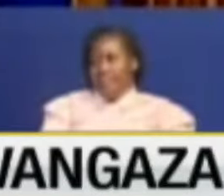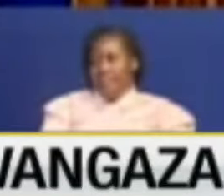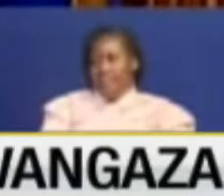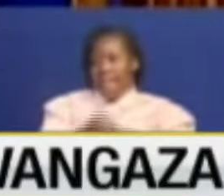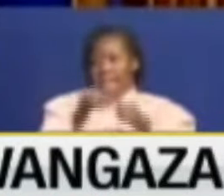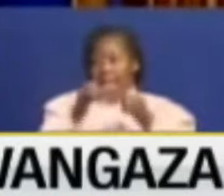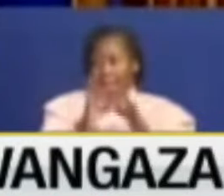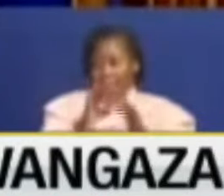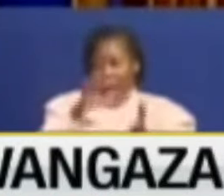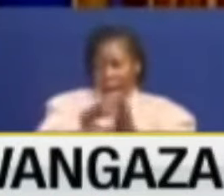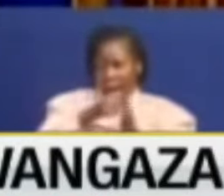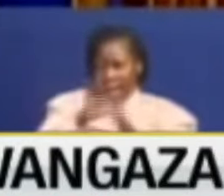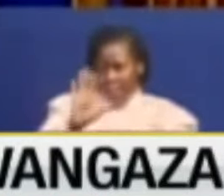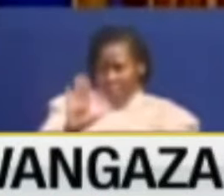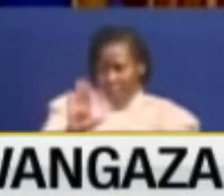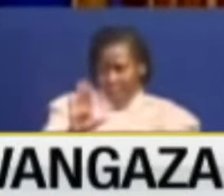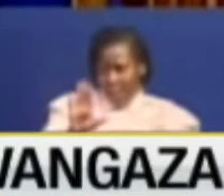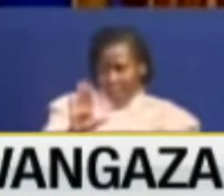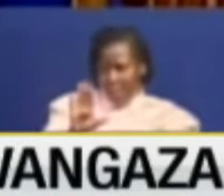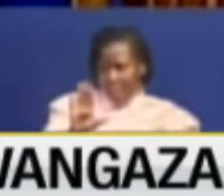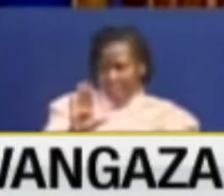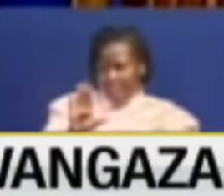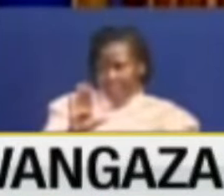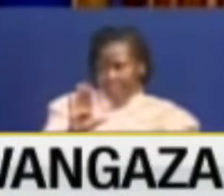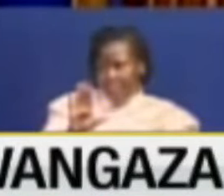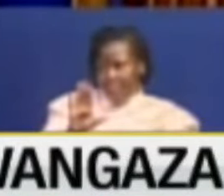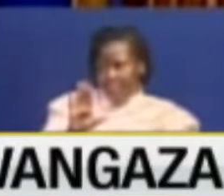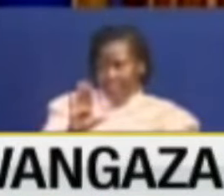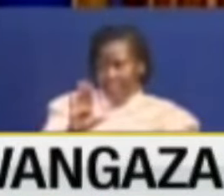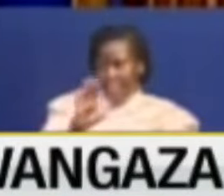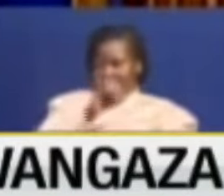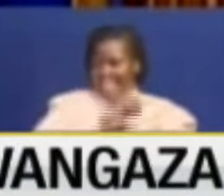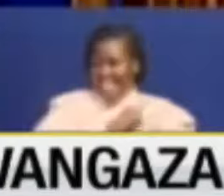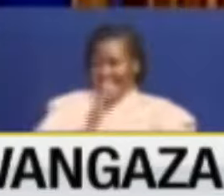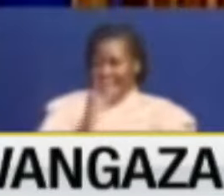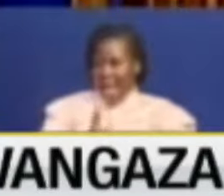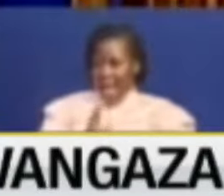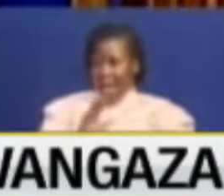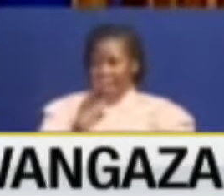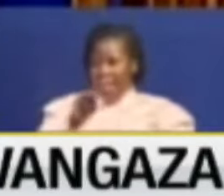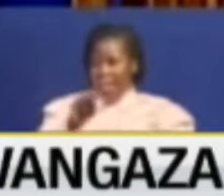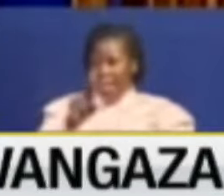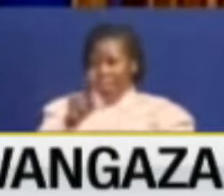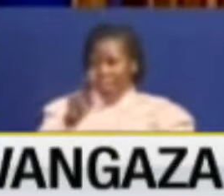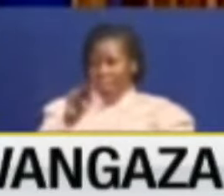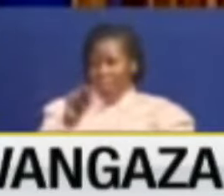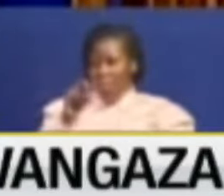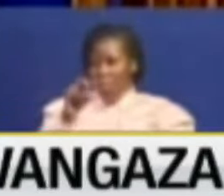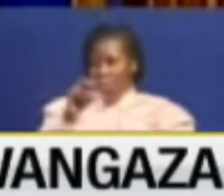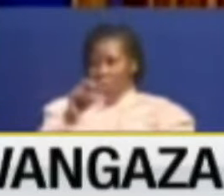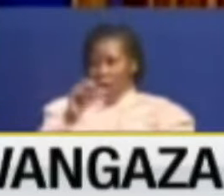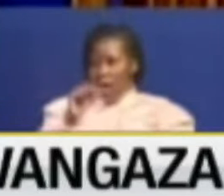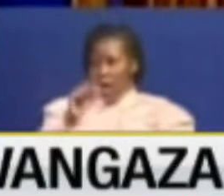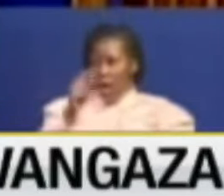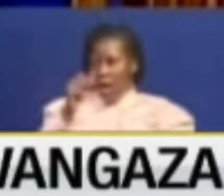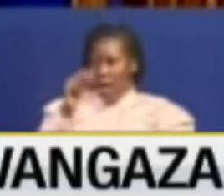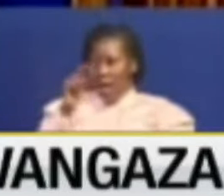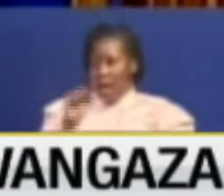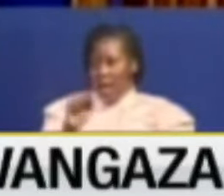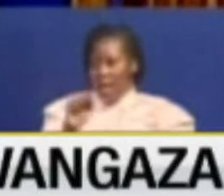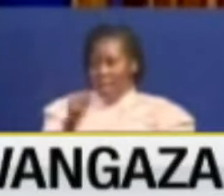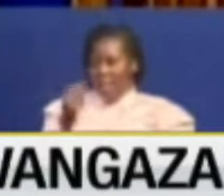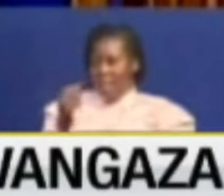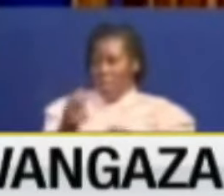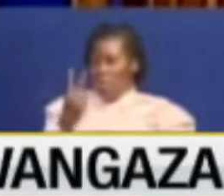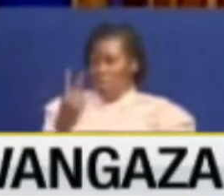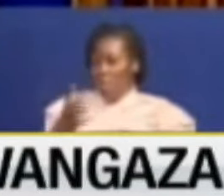If it is their case, they're not. Senator Mungatana, this case is before two parties,